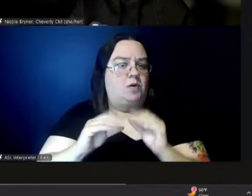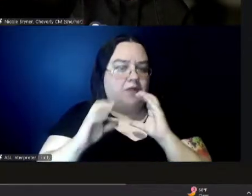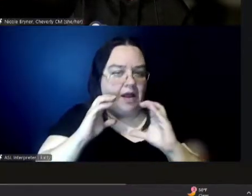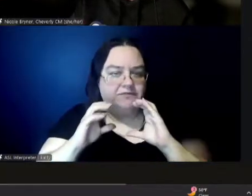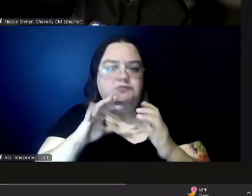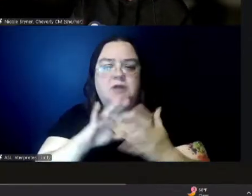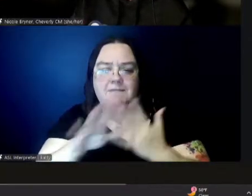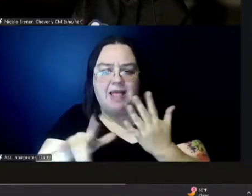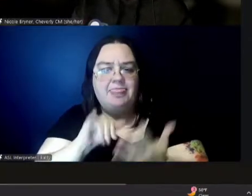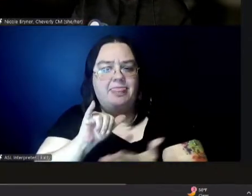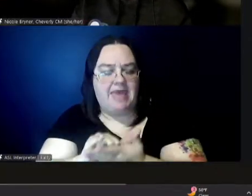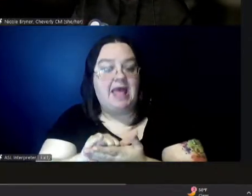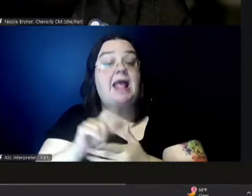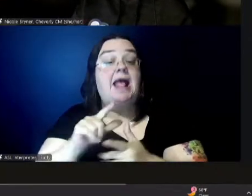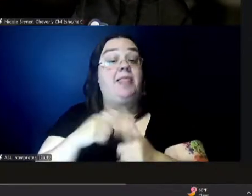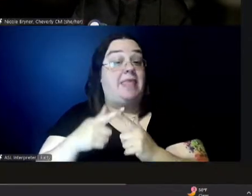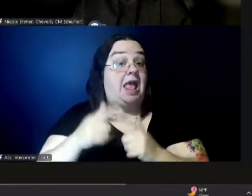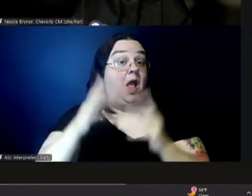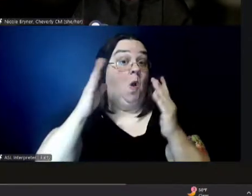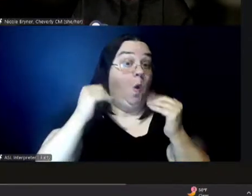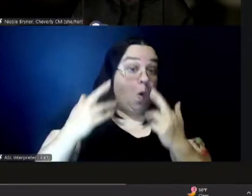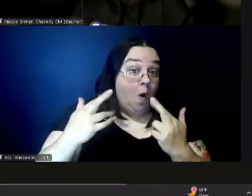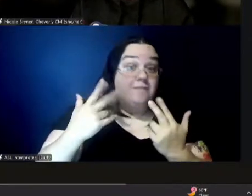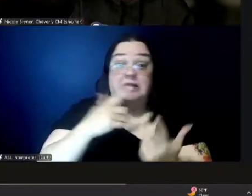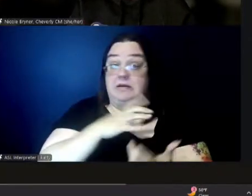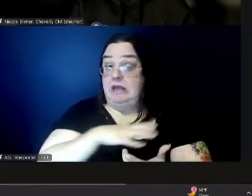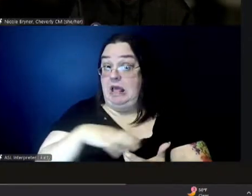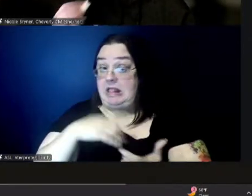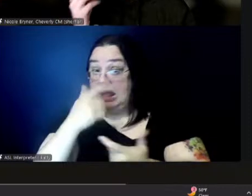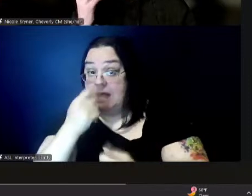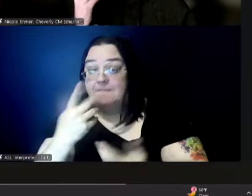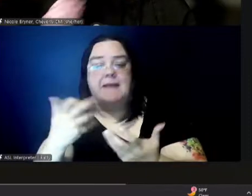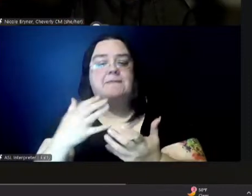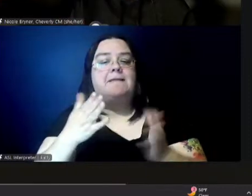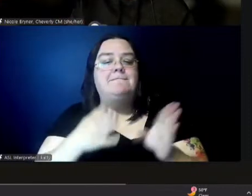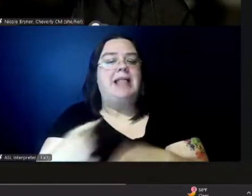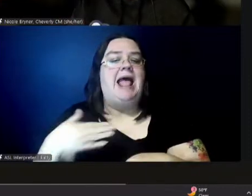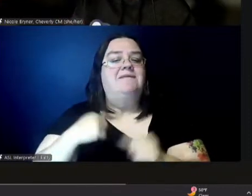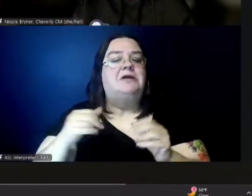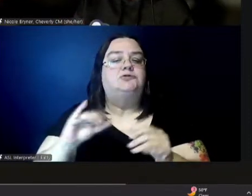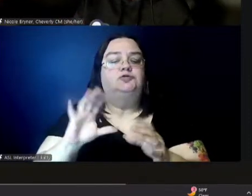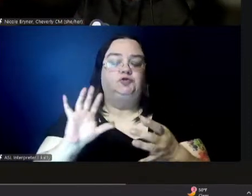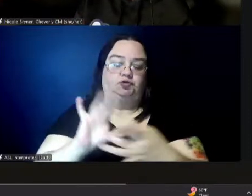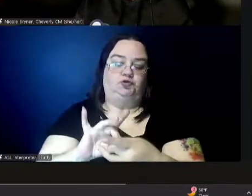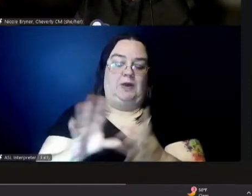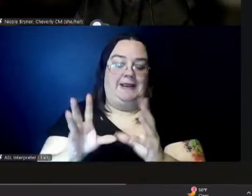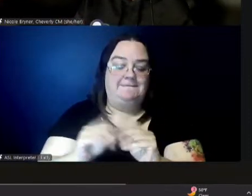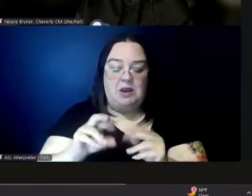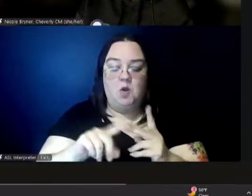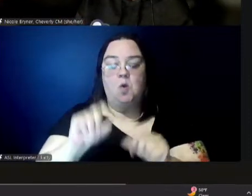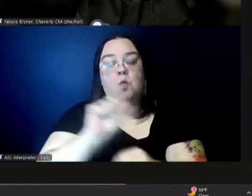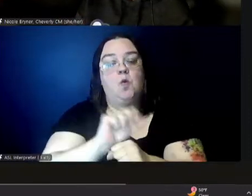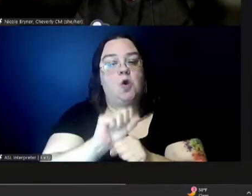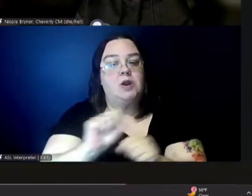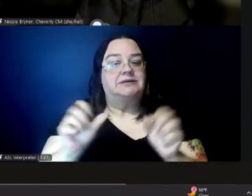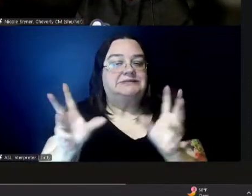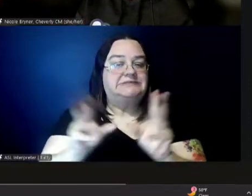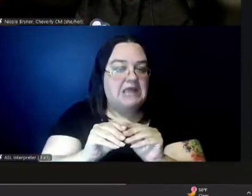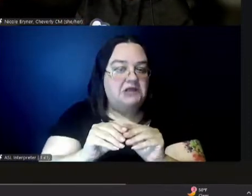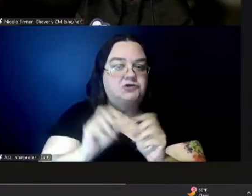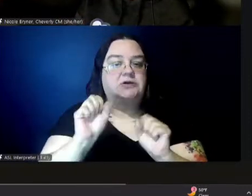hopefully, if the council's interested, maybe planning a joint meeting or work session at some point where we could look through it together and